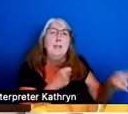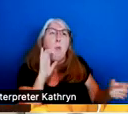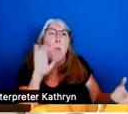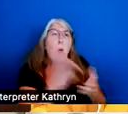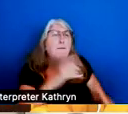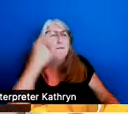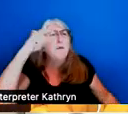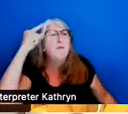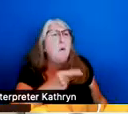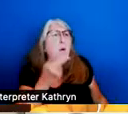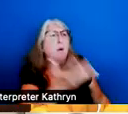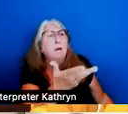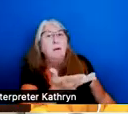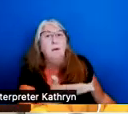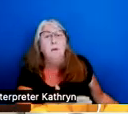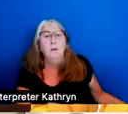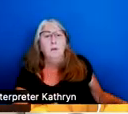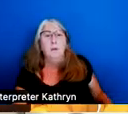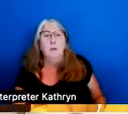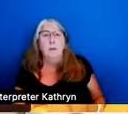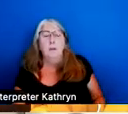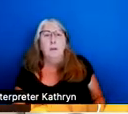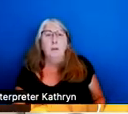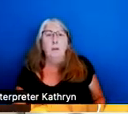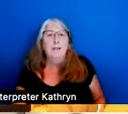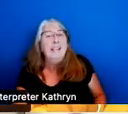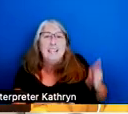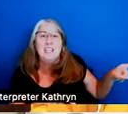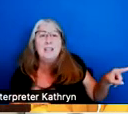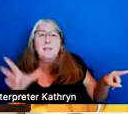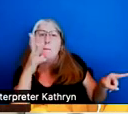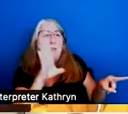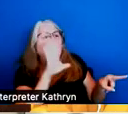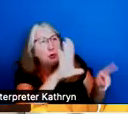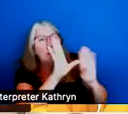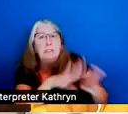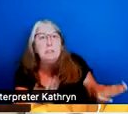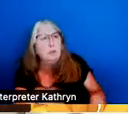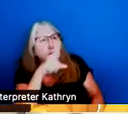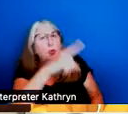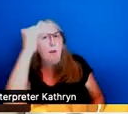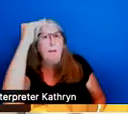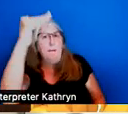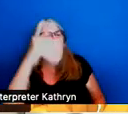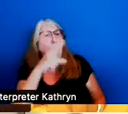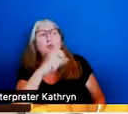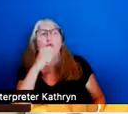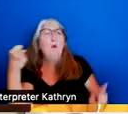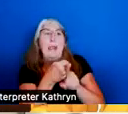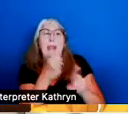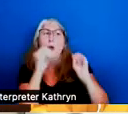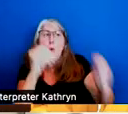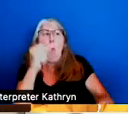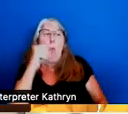wife? This is the mother of your children. You are a man. You don't hit no